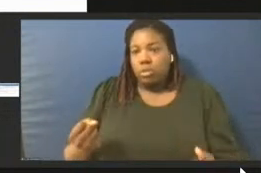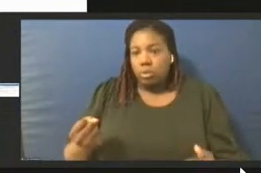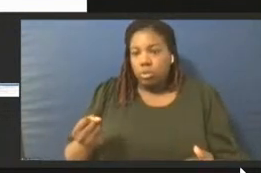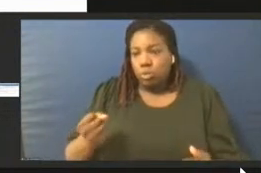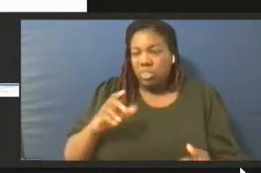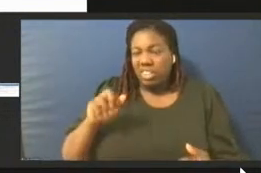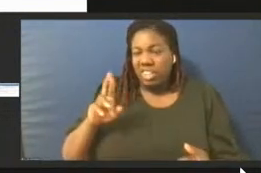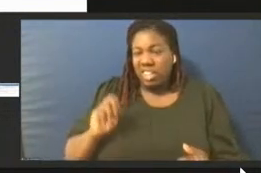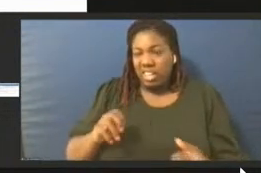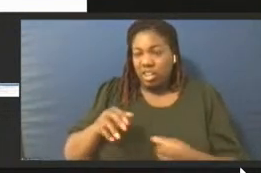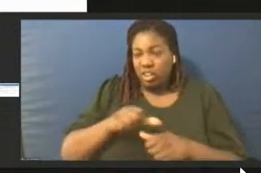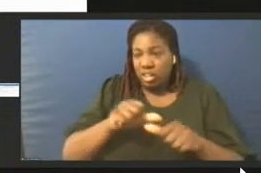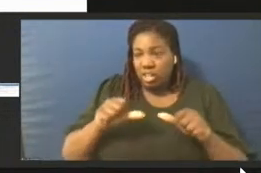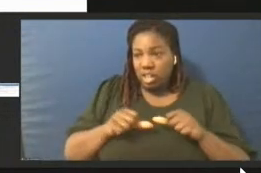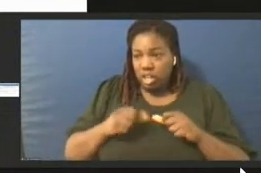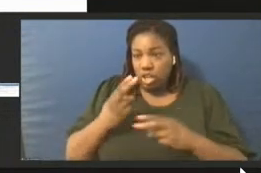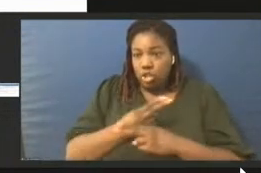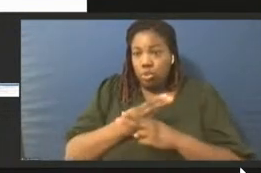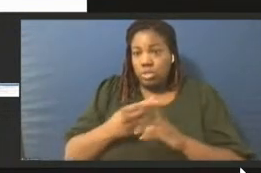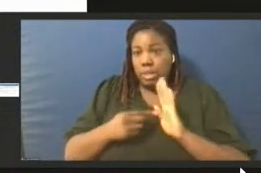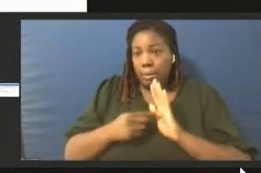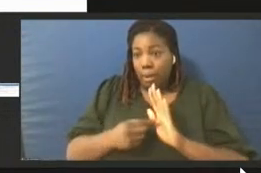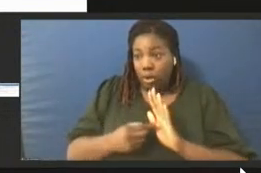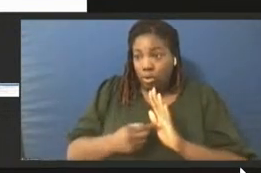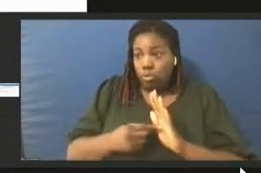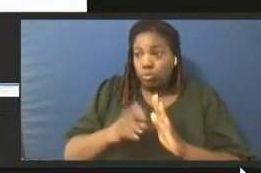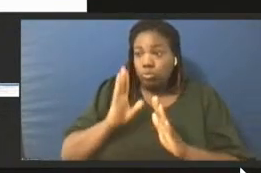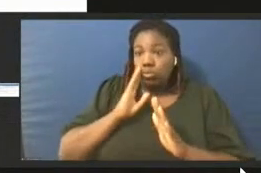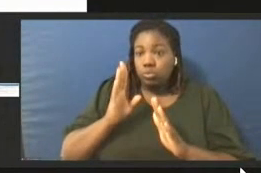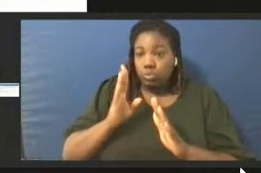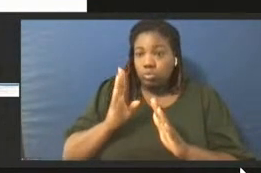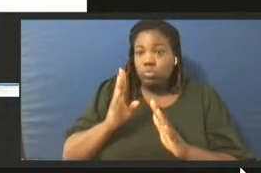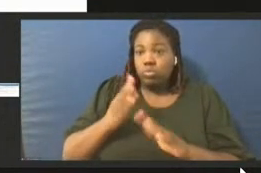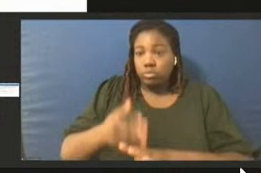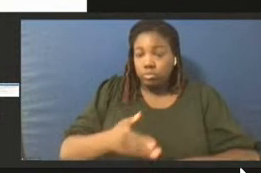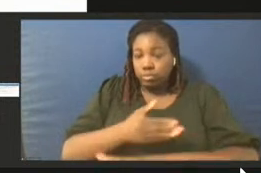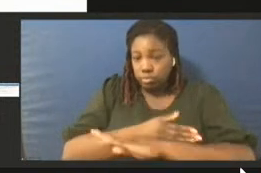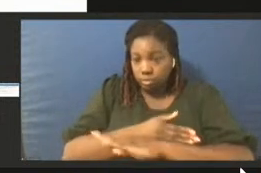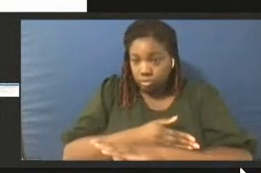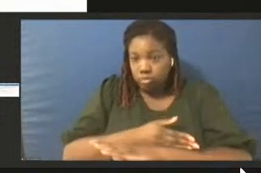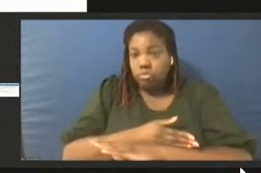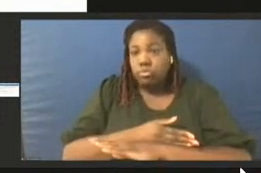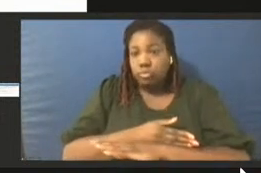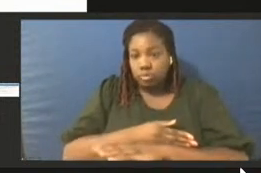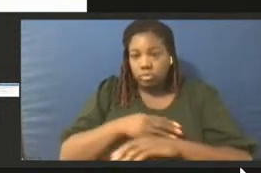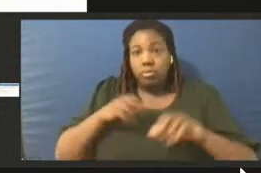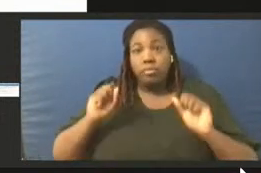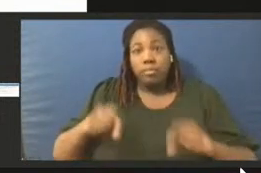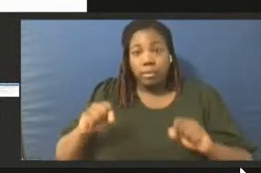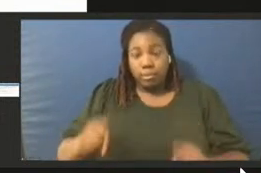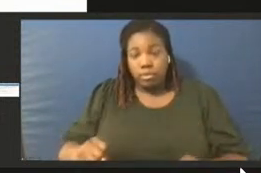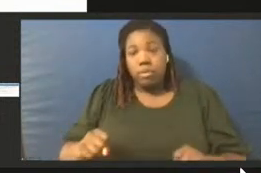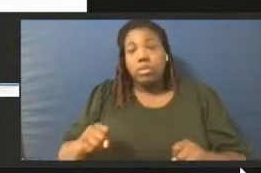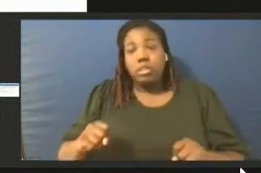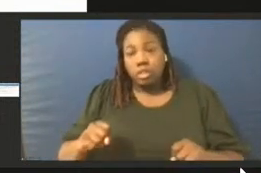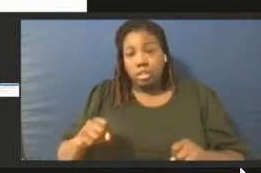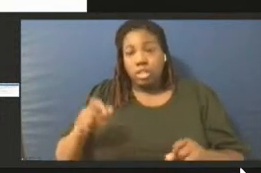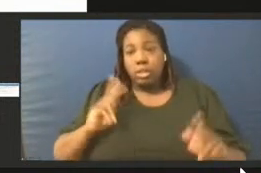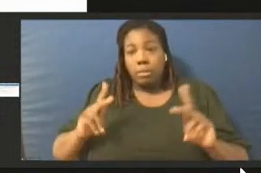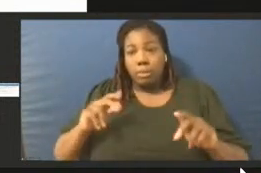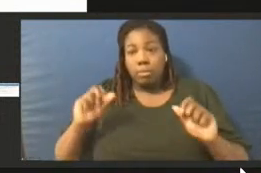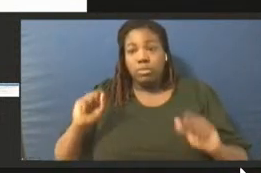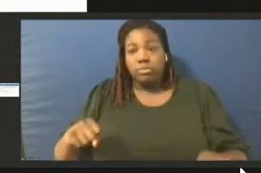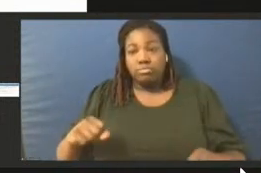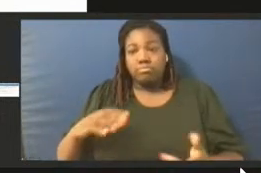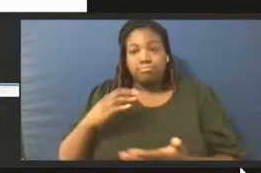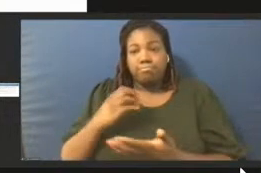area. And using models like this can really improve the capability or possibility even that these people can get access